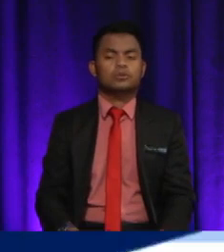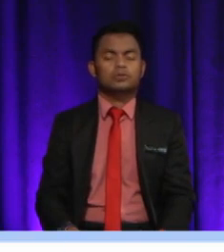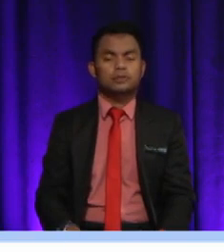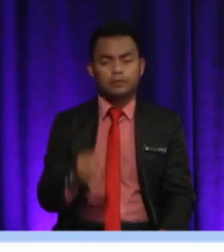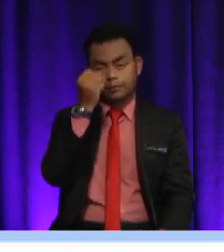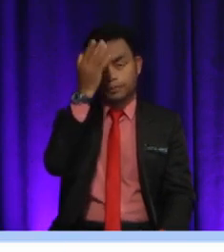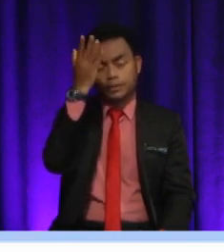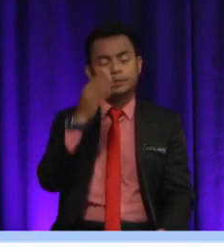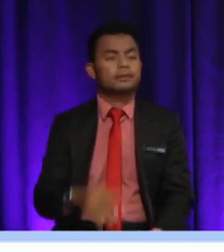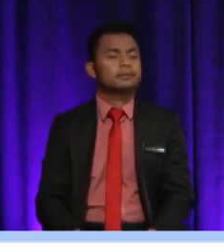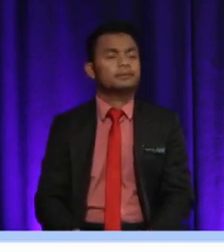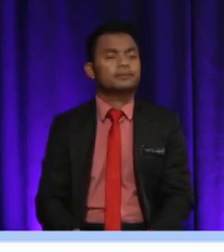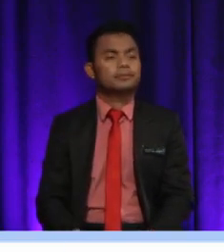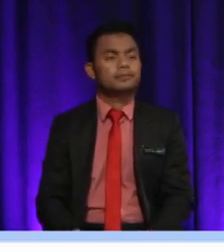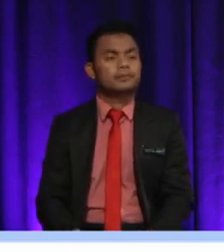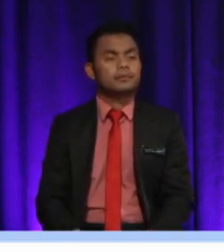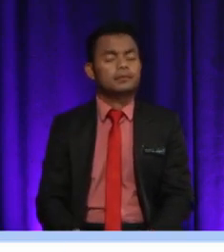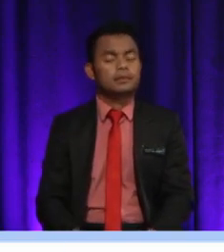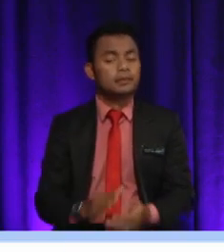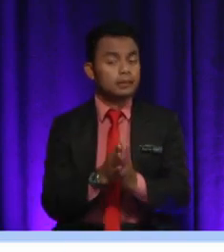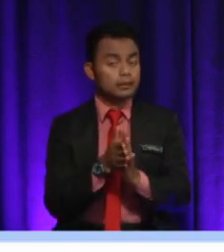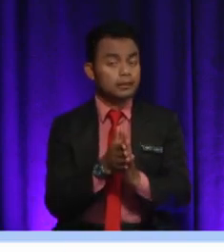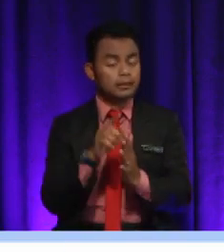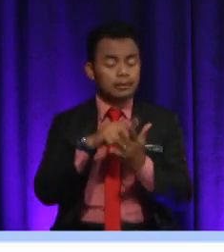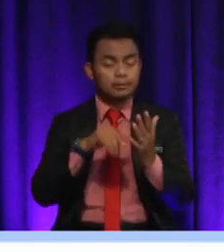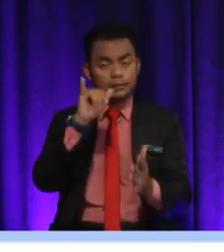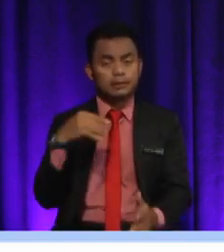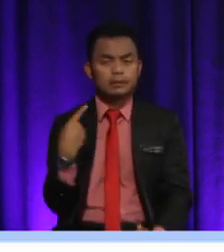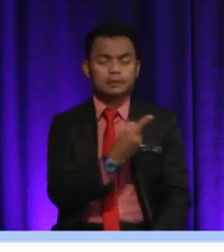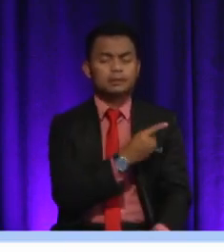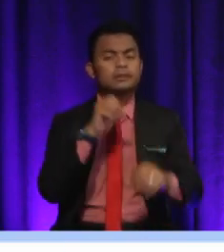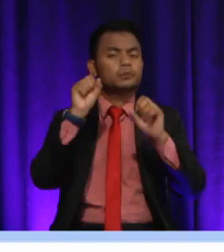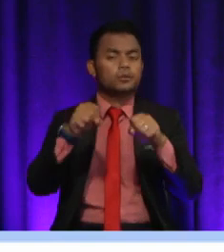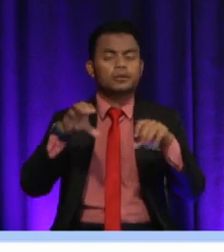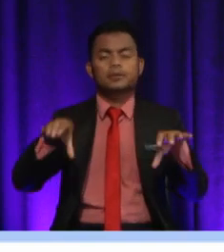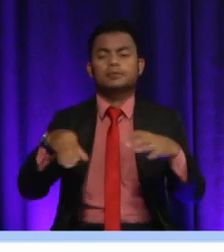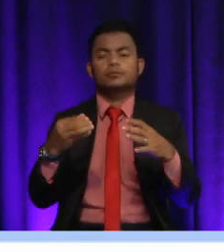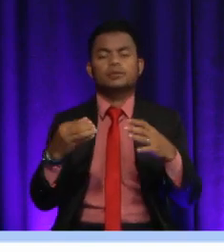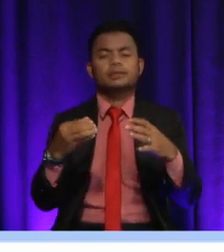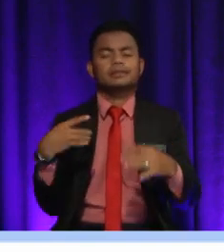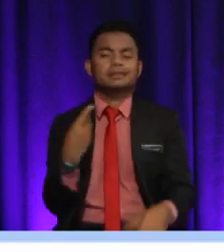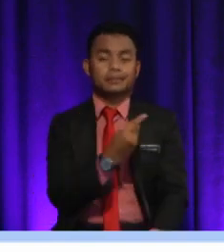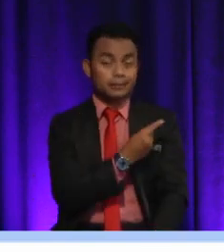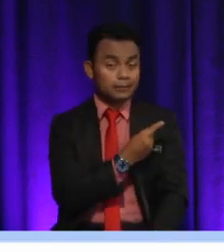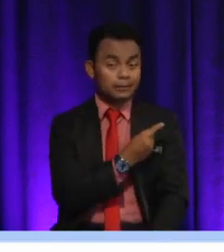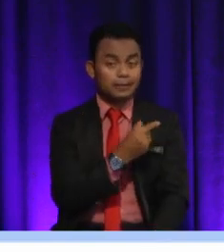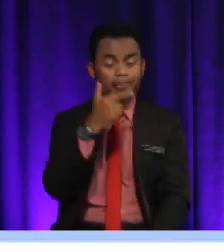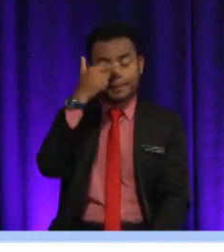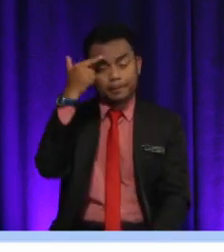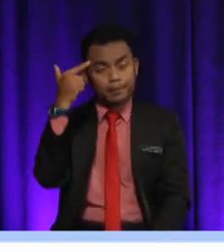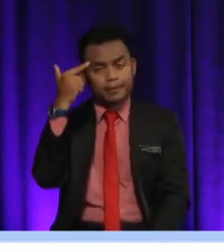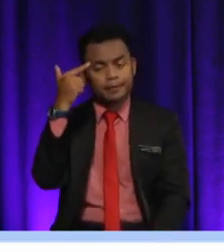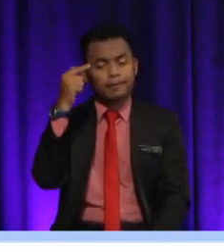Okay. So this is what we could do. We need to read each paragraph and we need to identify the main